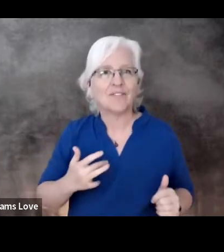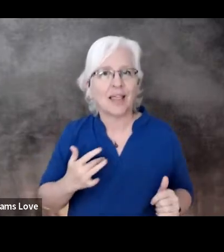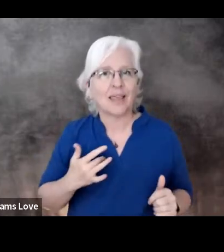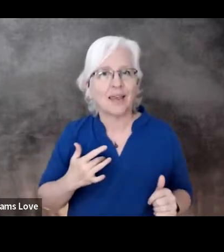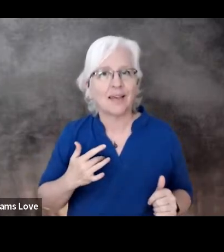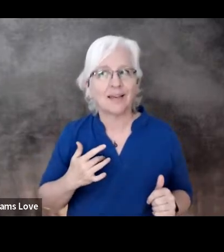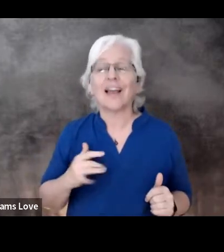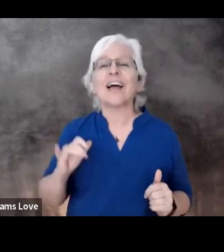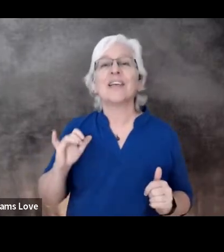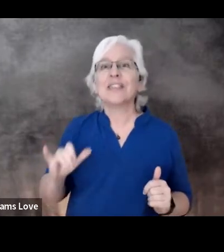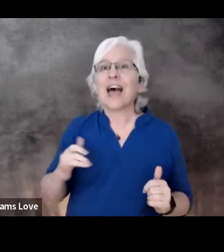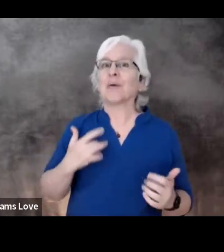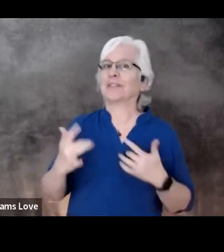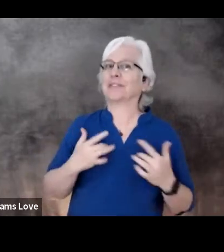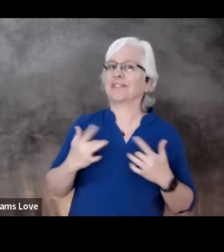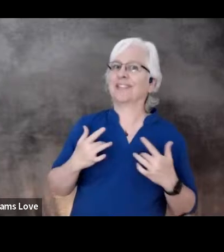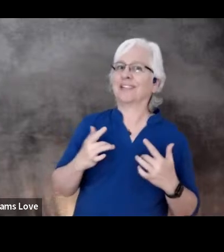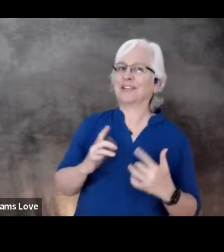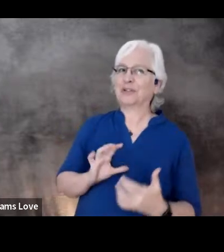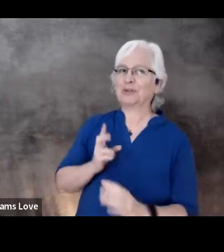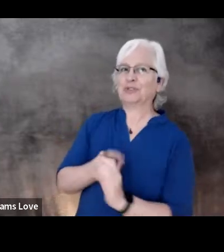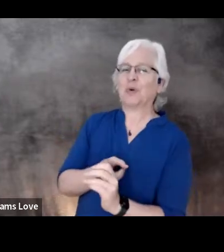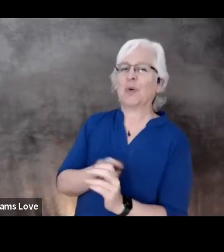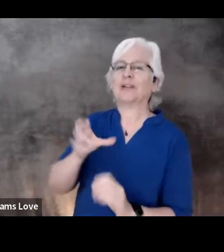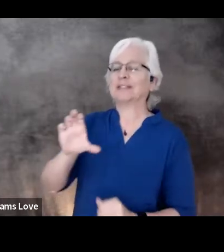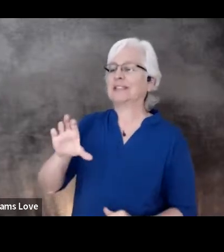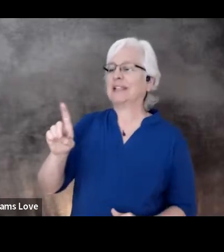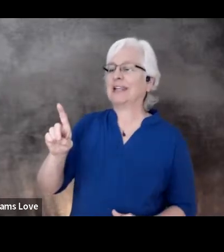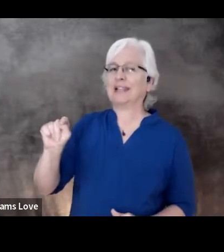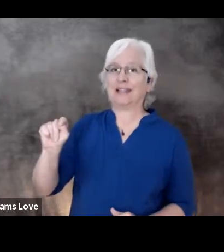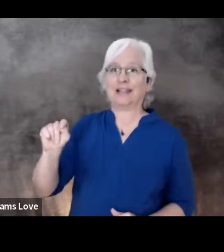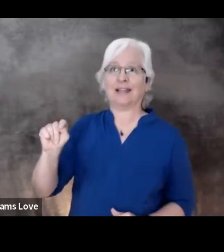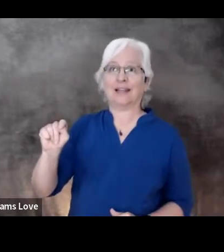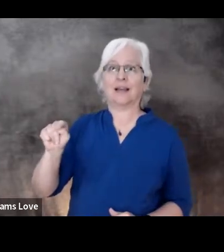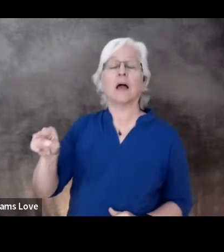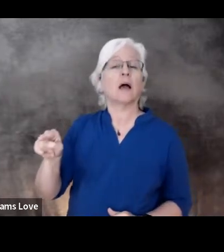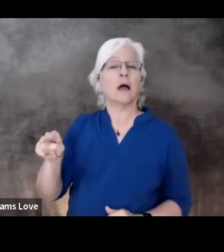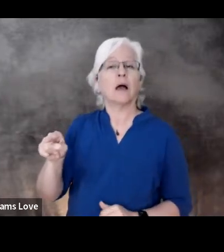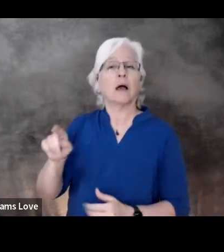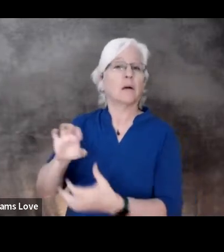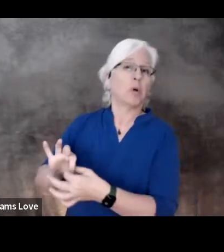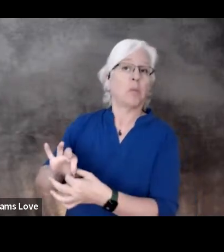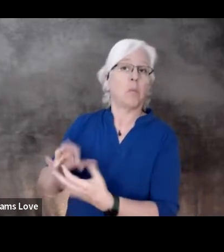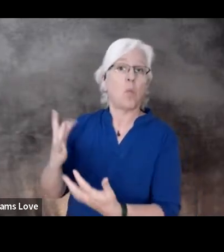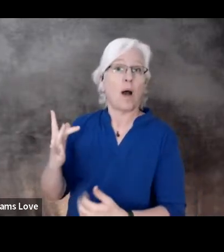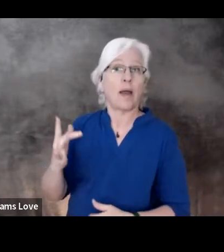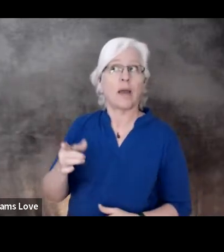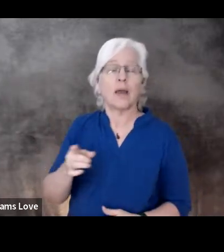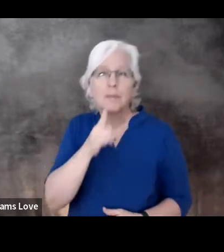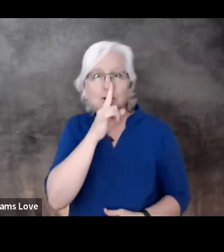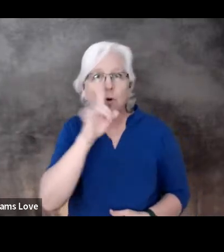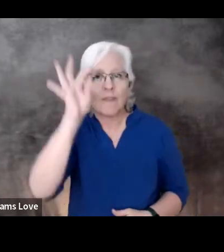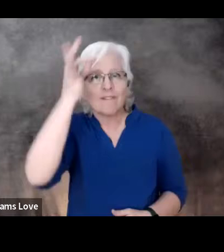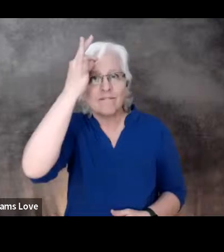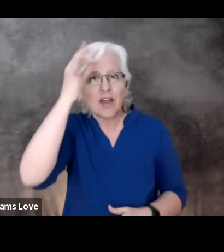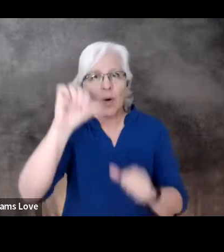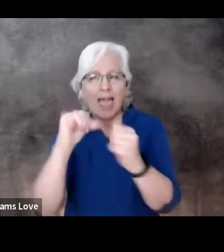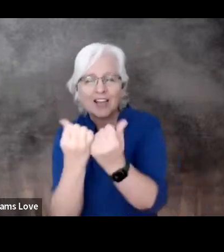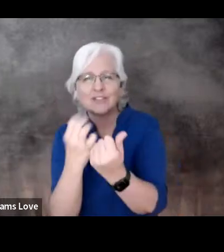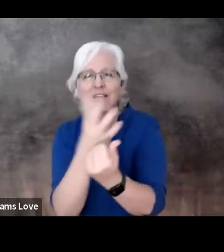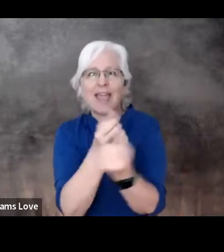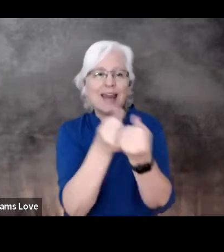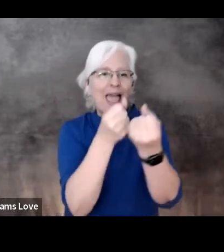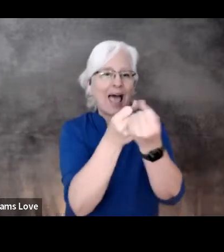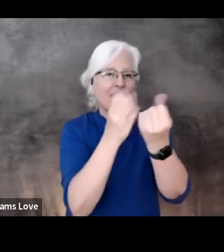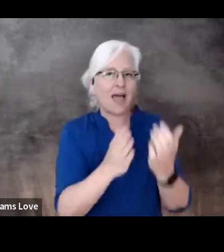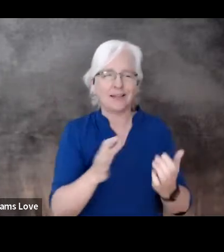joining CDT in, is actually ensuring that federal agencies and allies like the Access